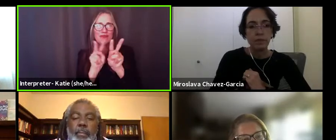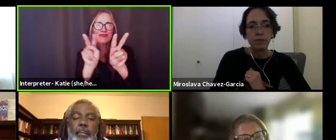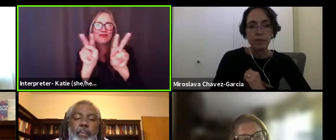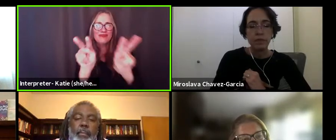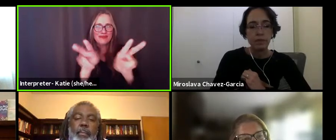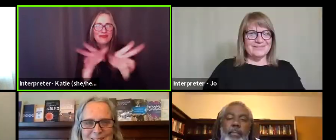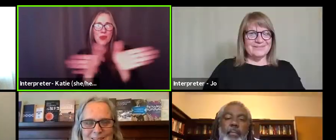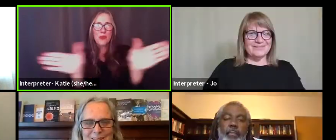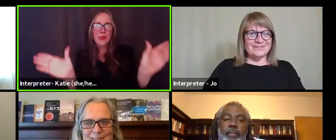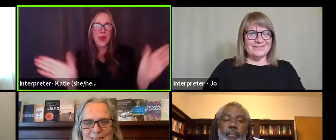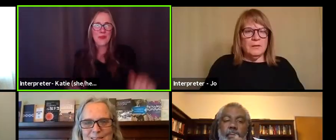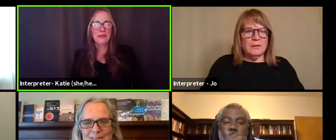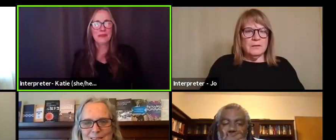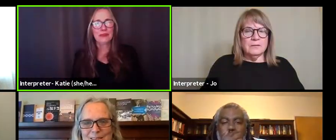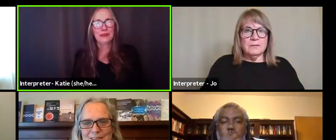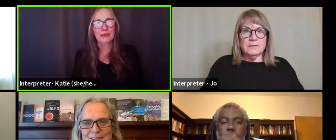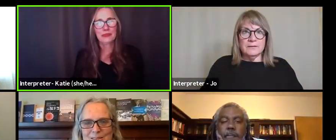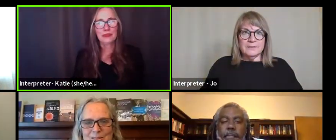tony